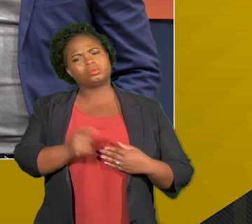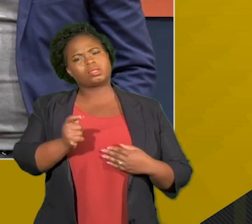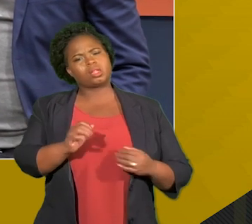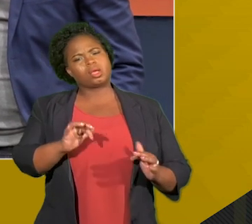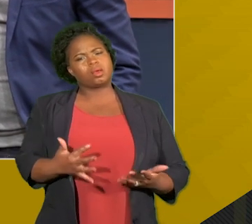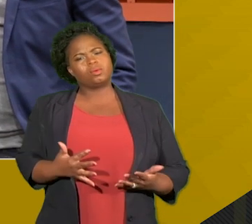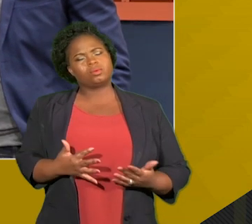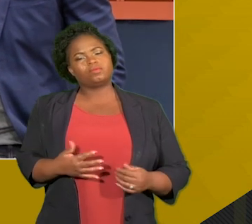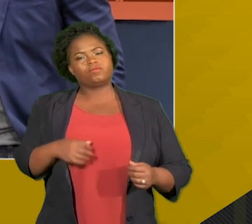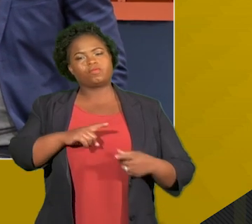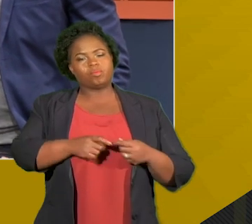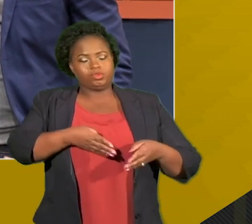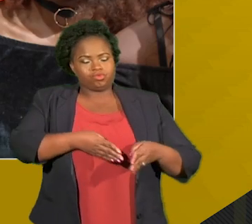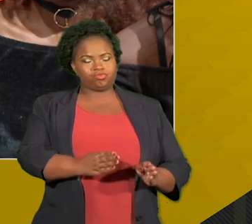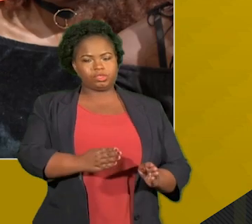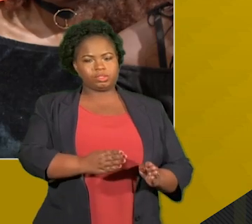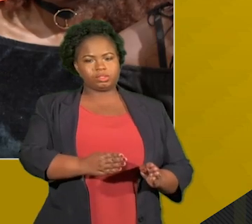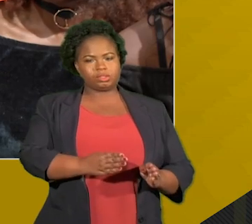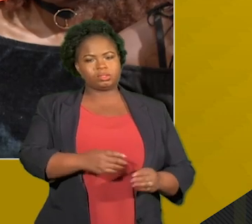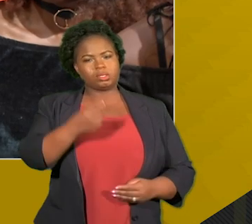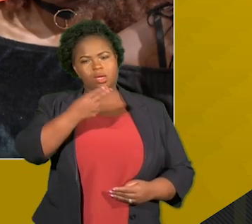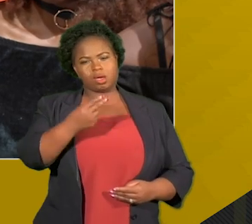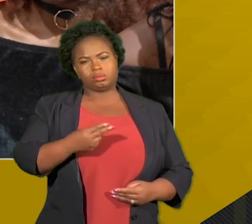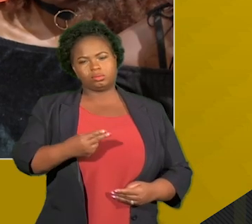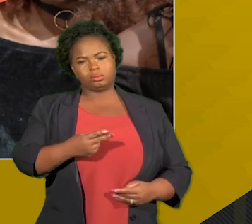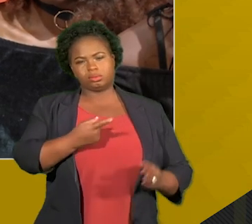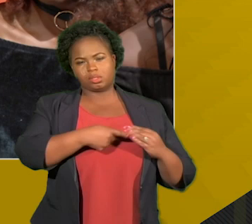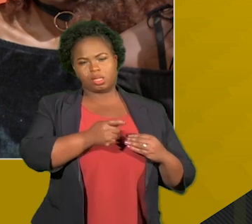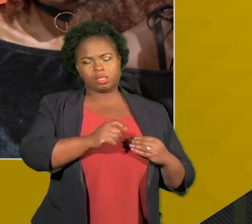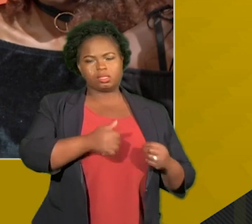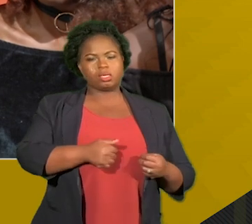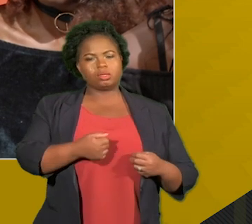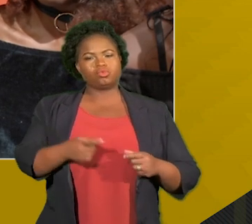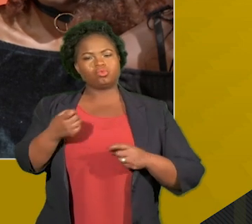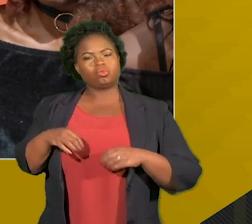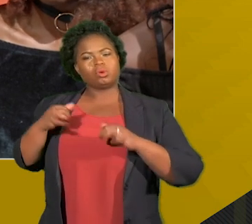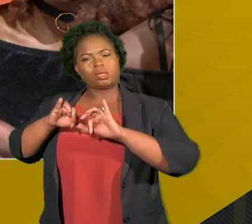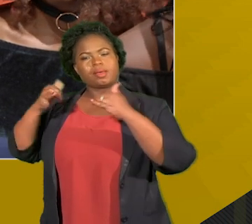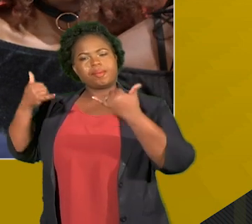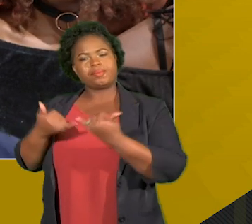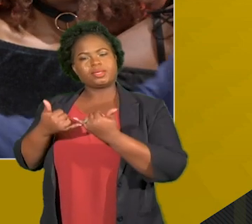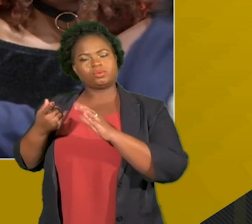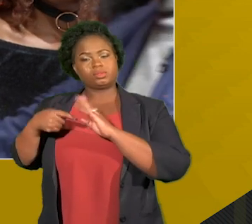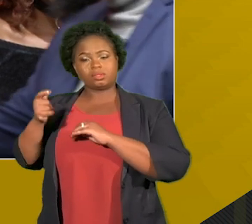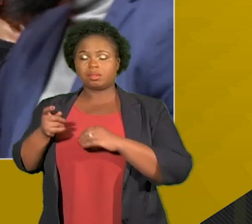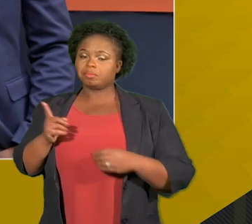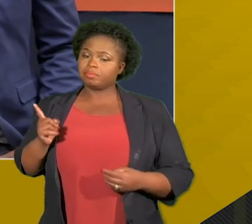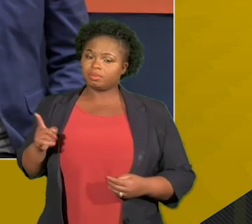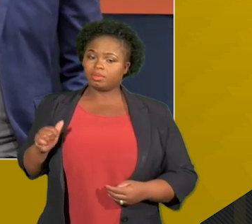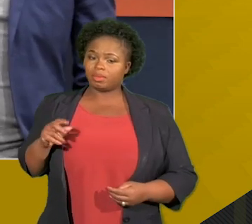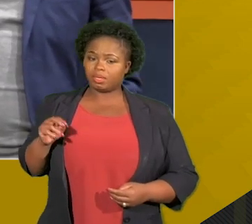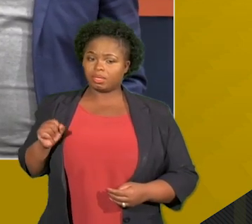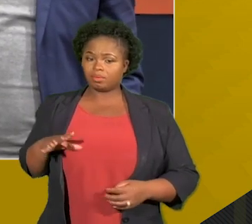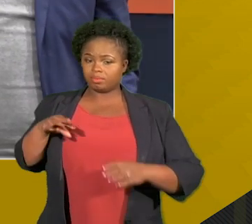from being a street art artist, sorry to say that, and to a gallery? How do you go about that? Maybe Anna can answer that because he's part